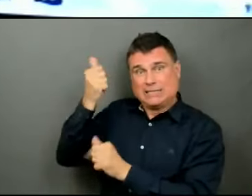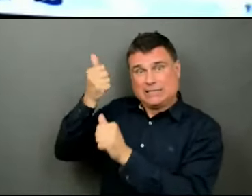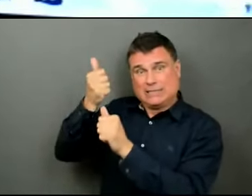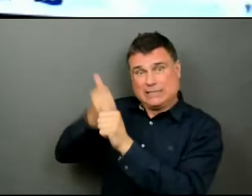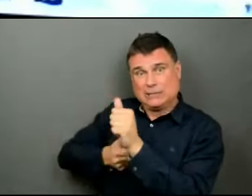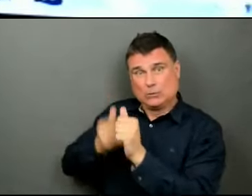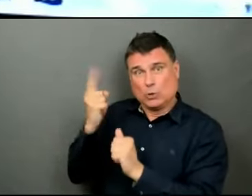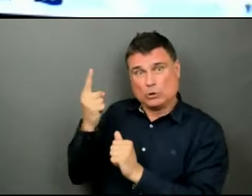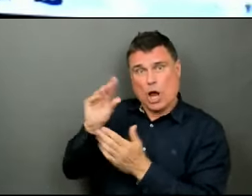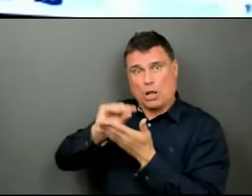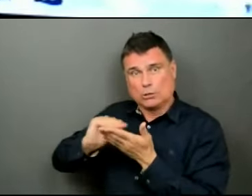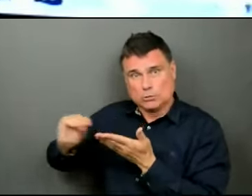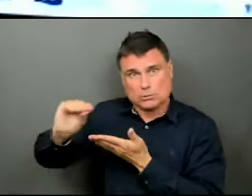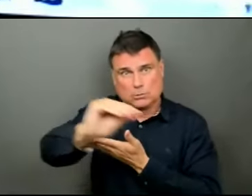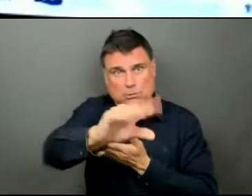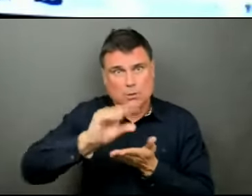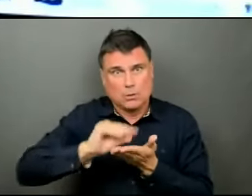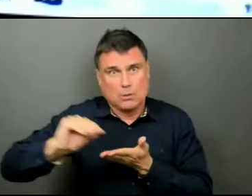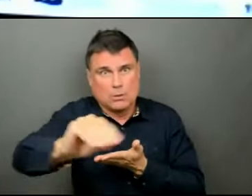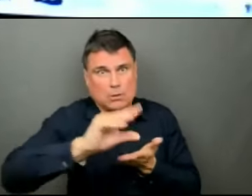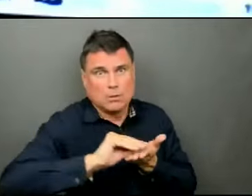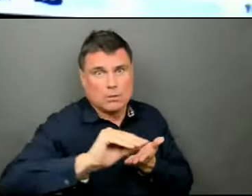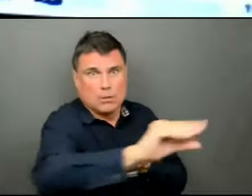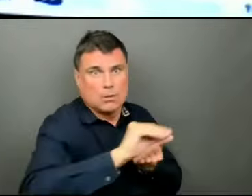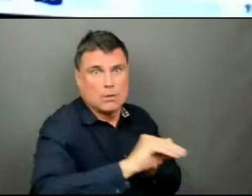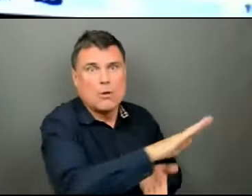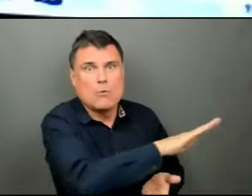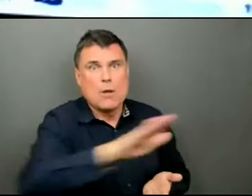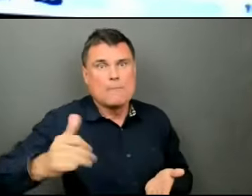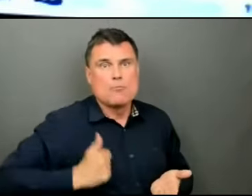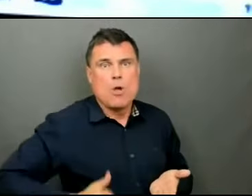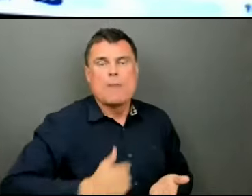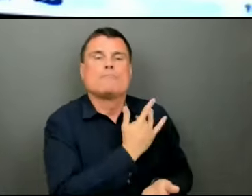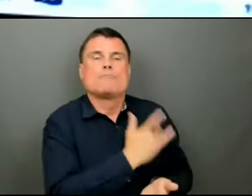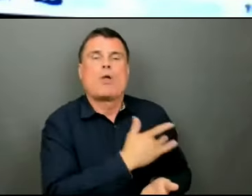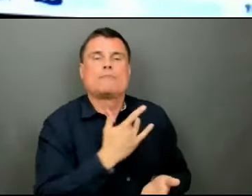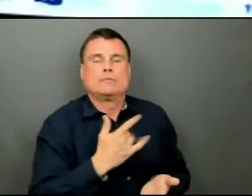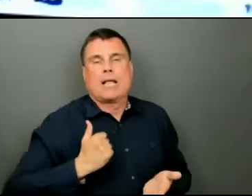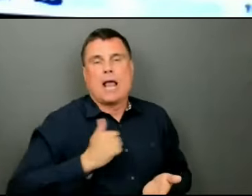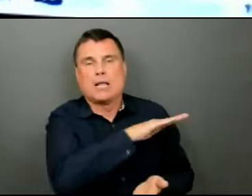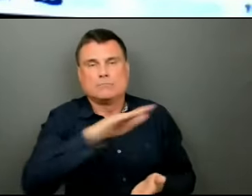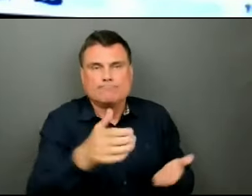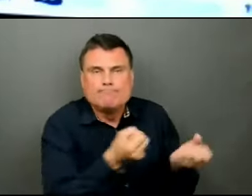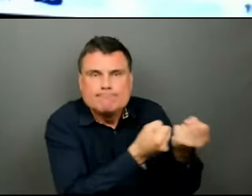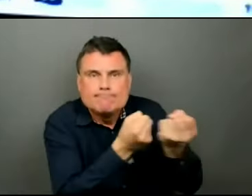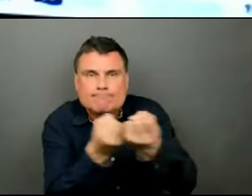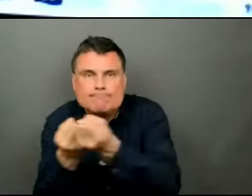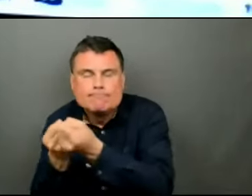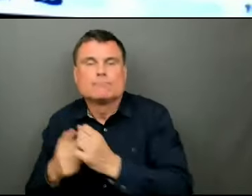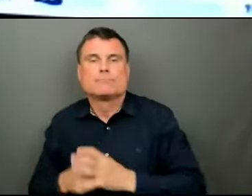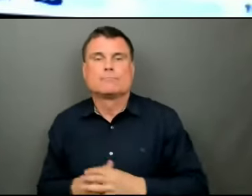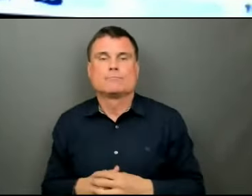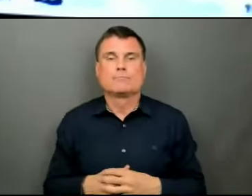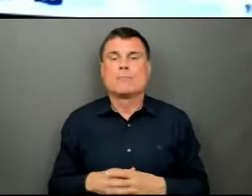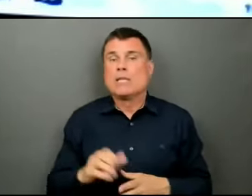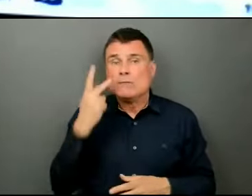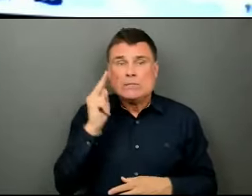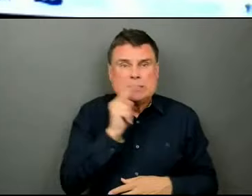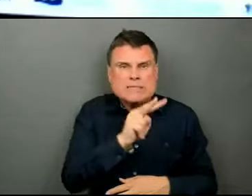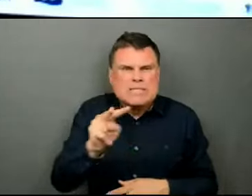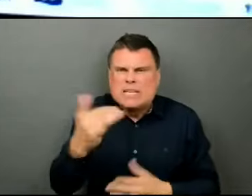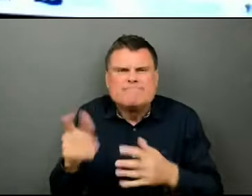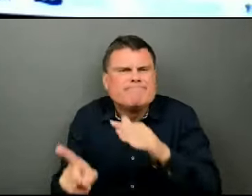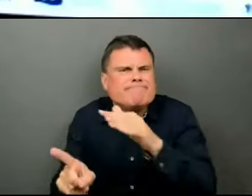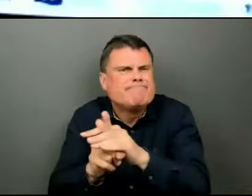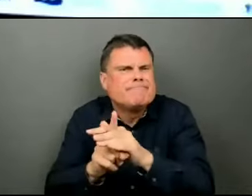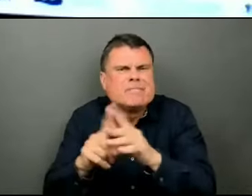some areas under provincial jurisdiction to help support addressing vulnerabilities as a result of COVID-19